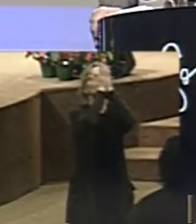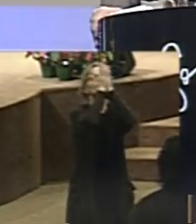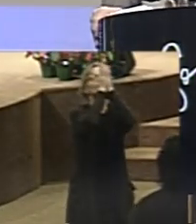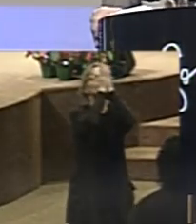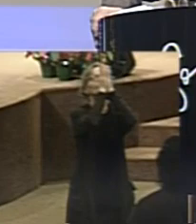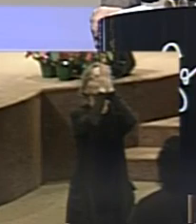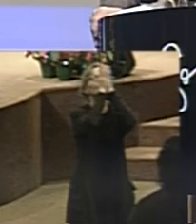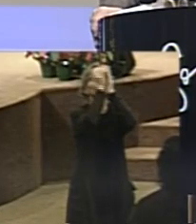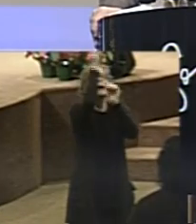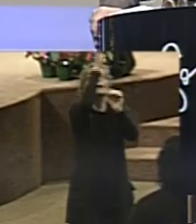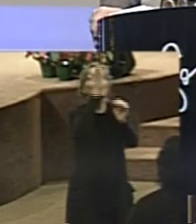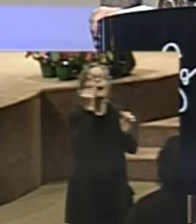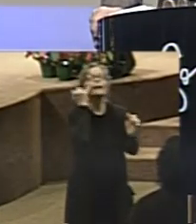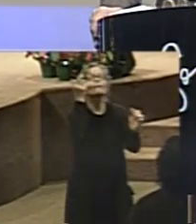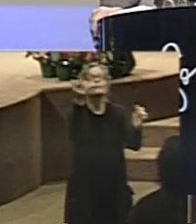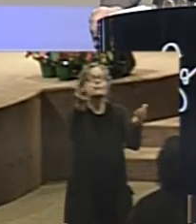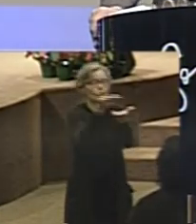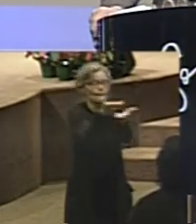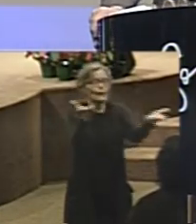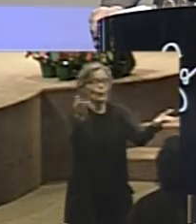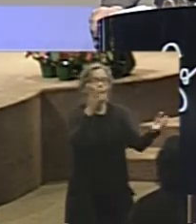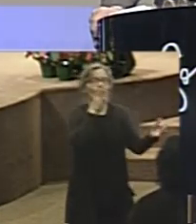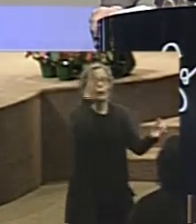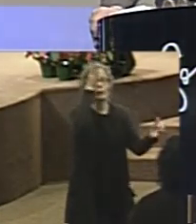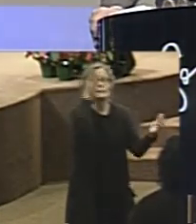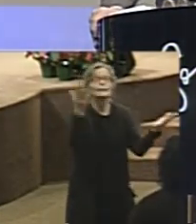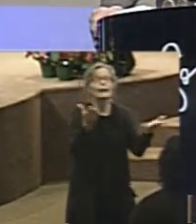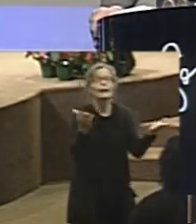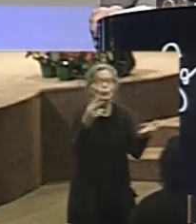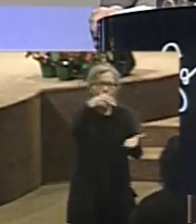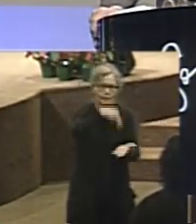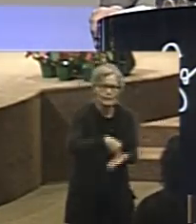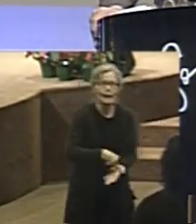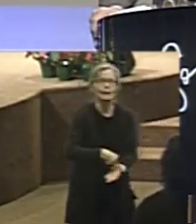God, if there are parents standing in this room today,